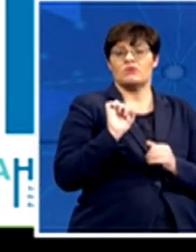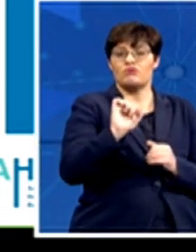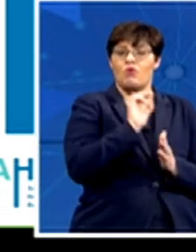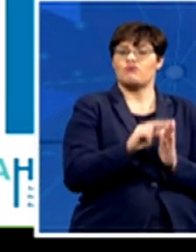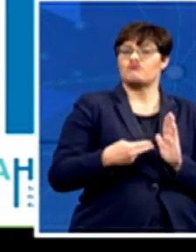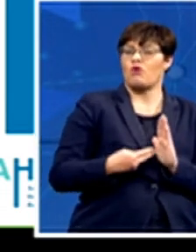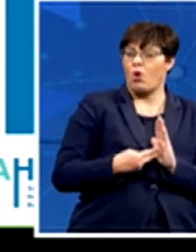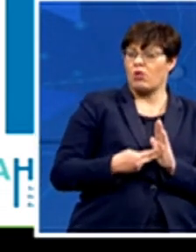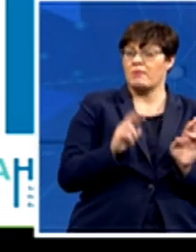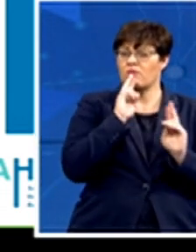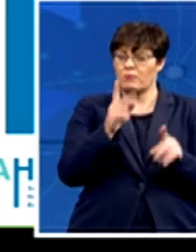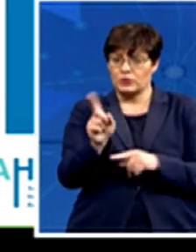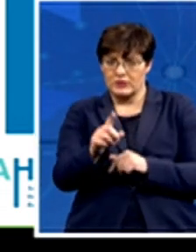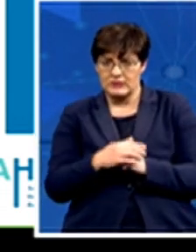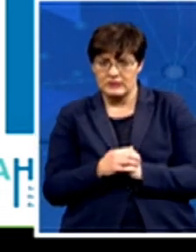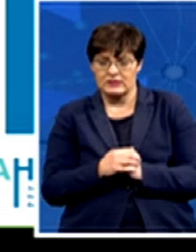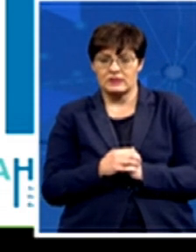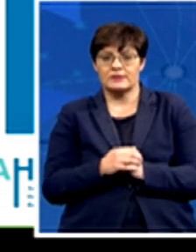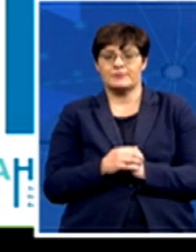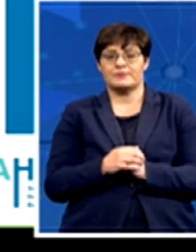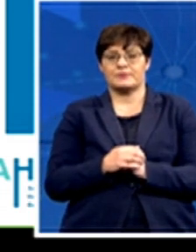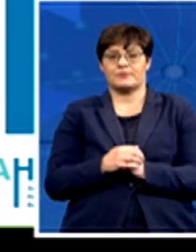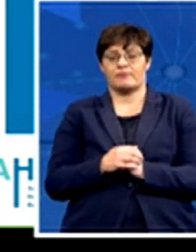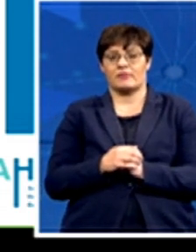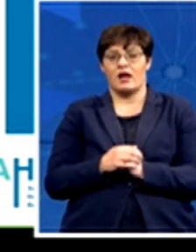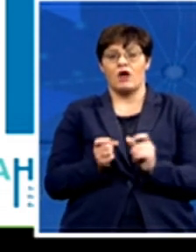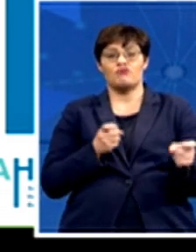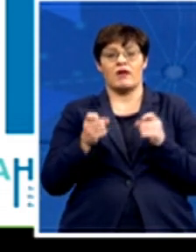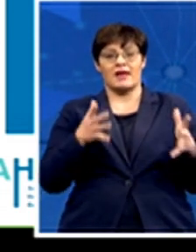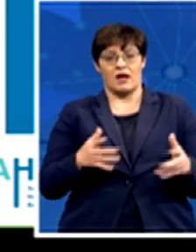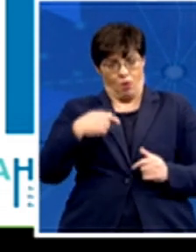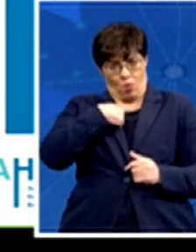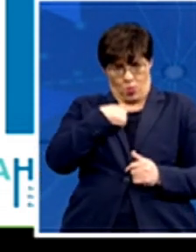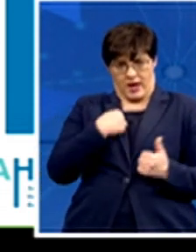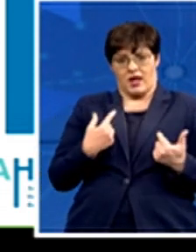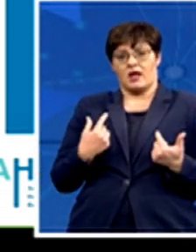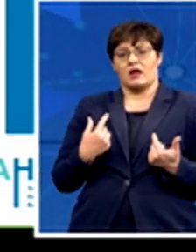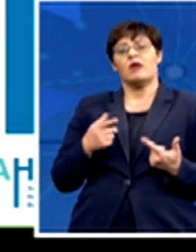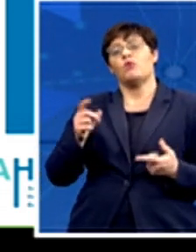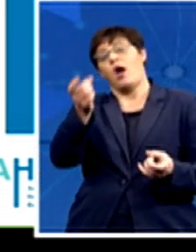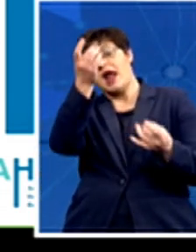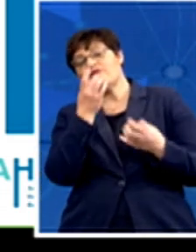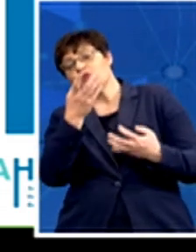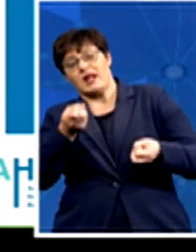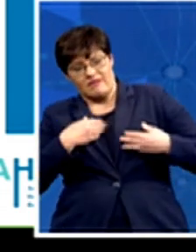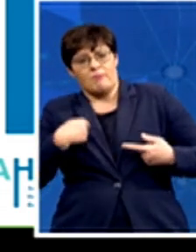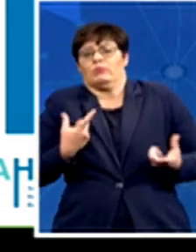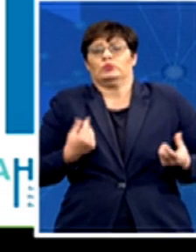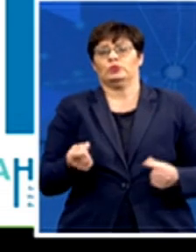as the regulator, what are we going to do with your information? So it highlights